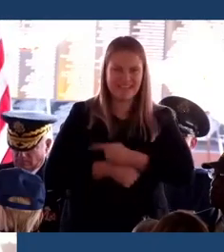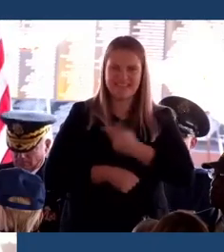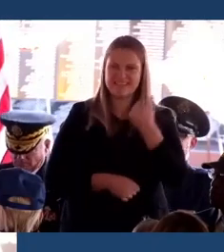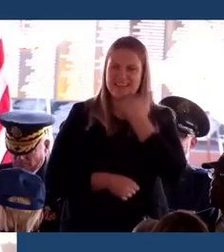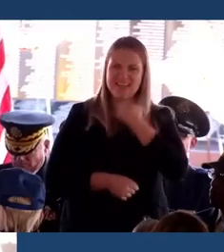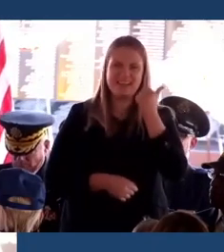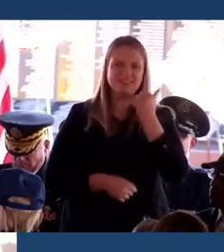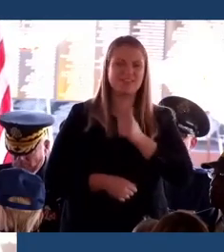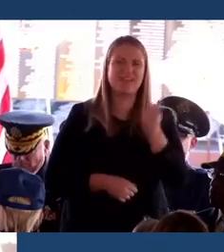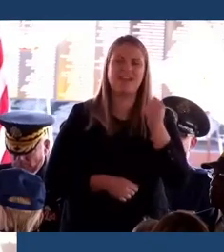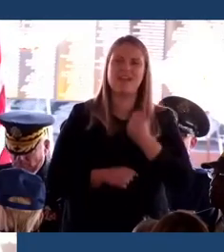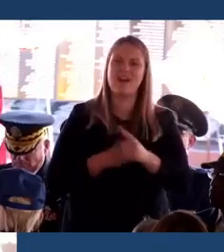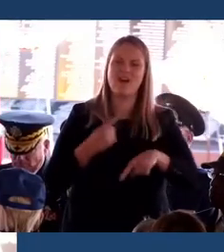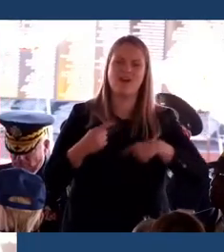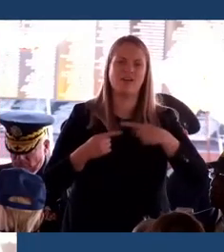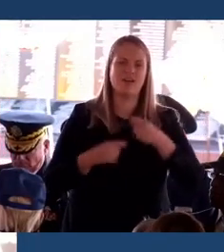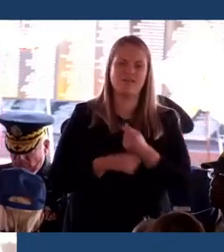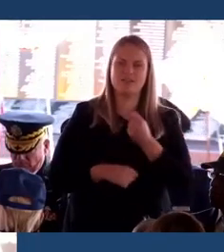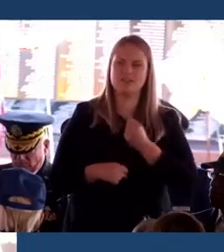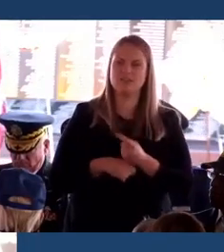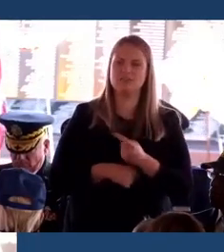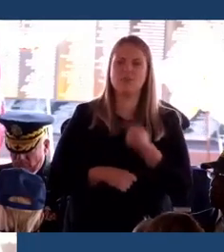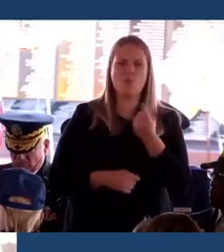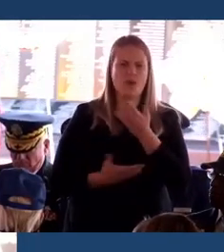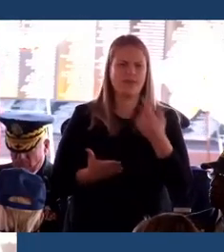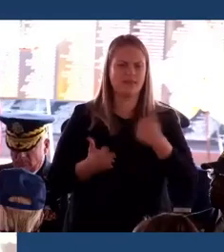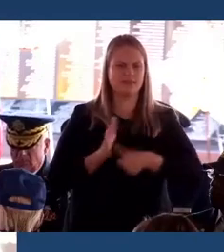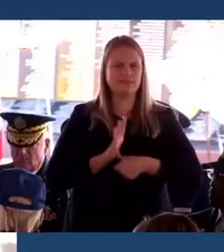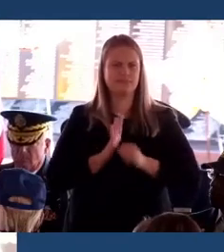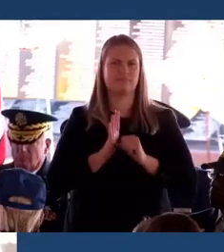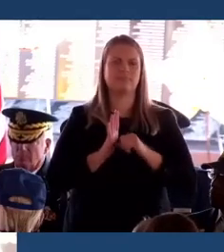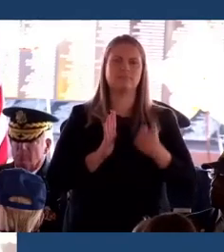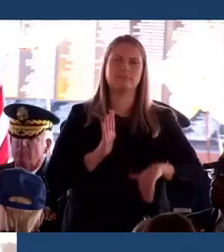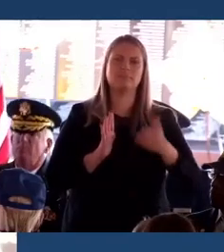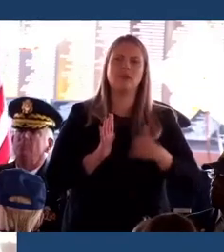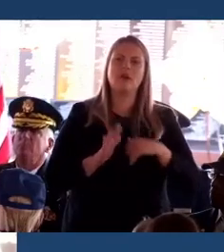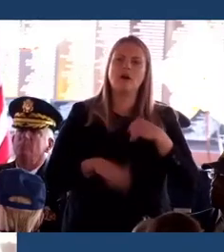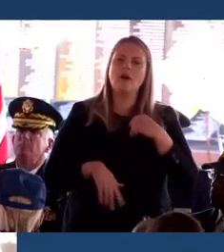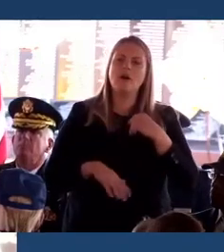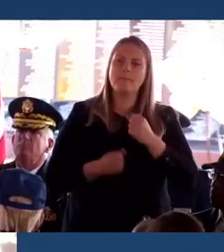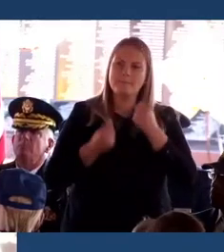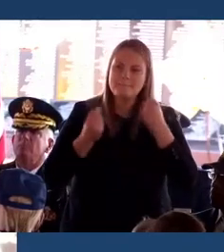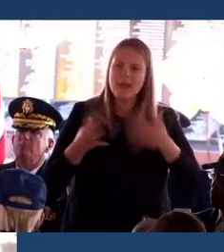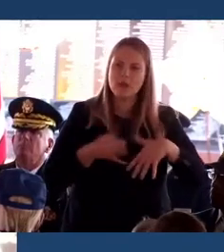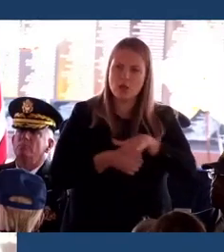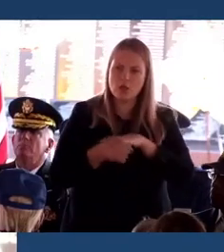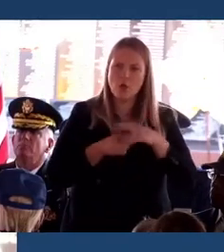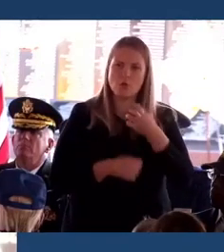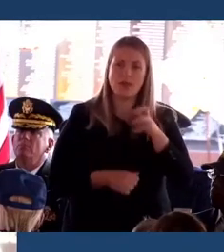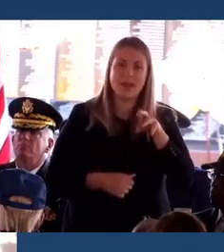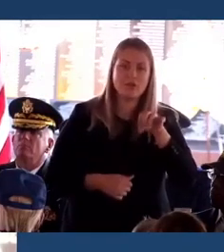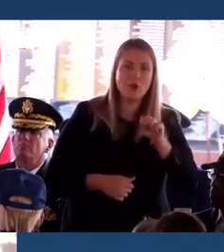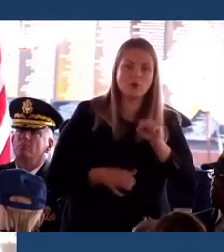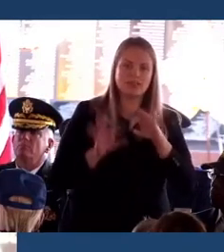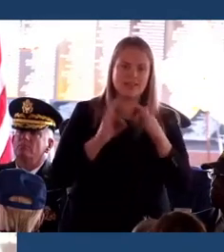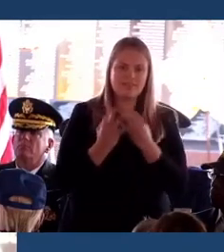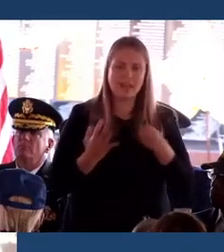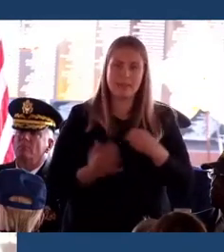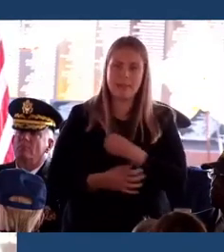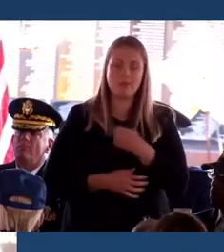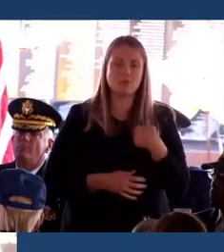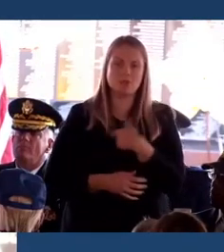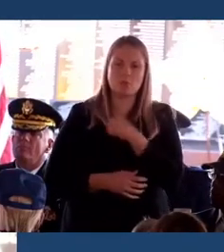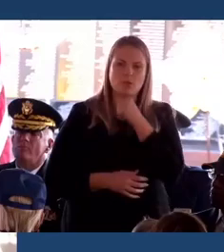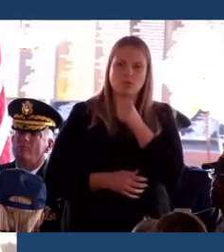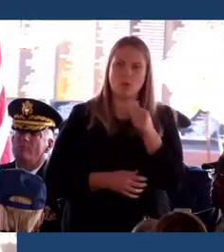things that really impressed upon me in this Veterans Day is that there are a lot of local heroes and family members that we don't